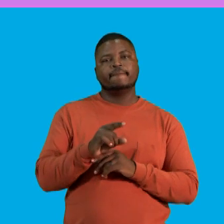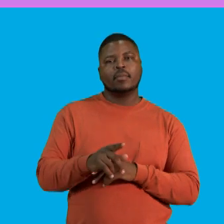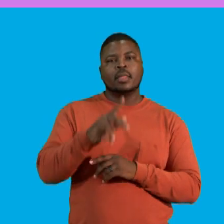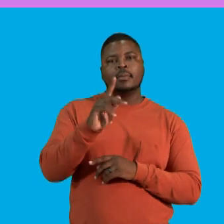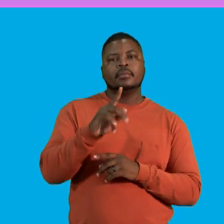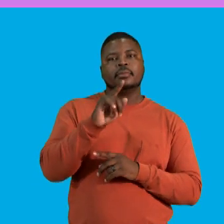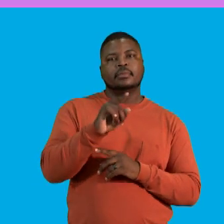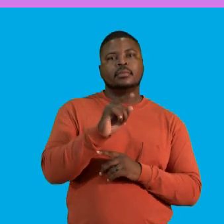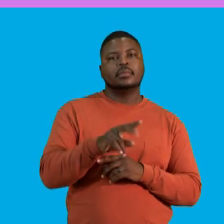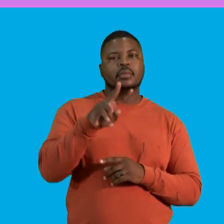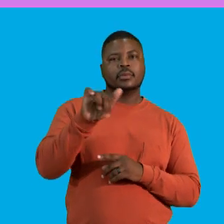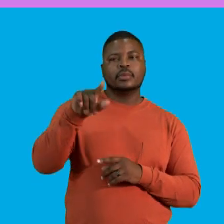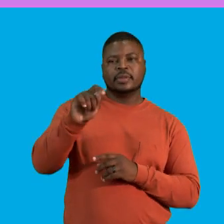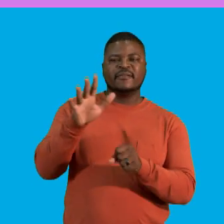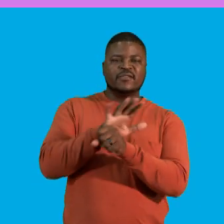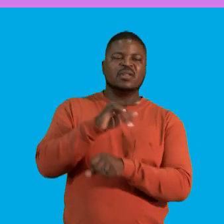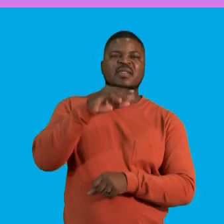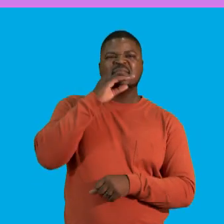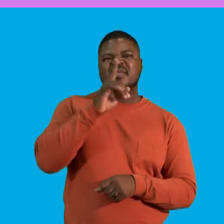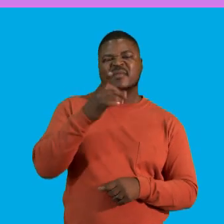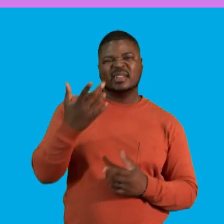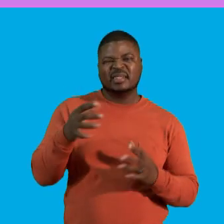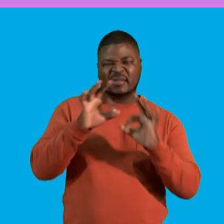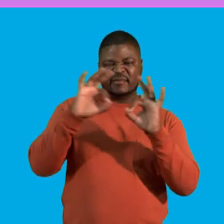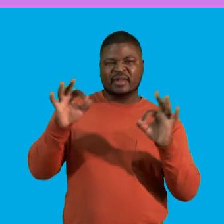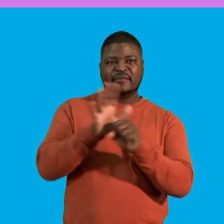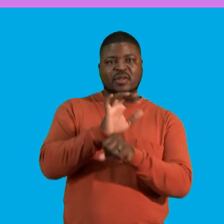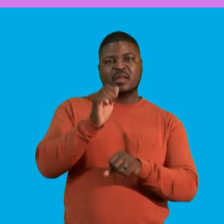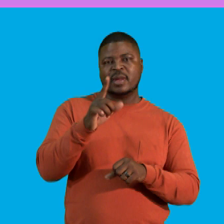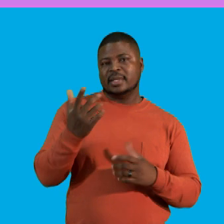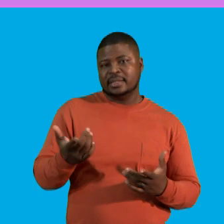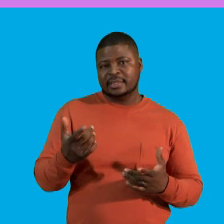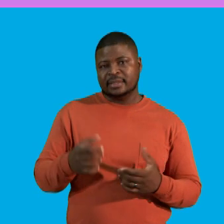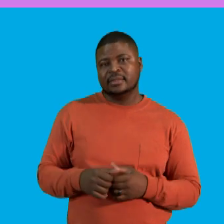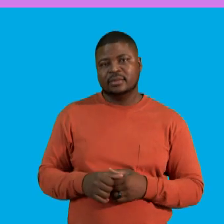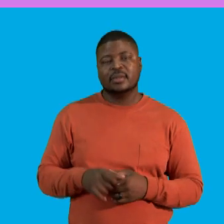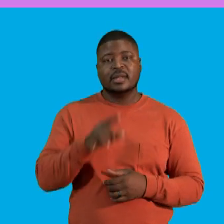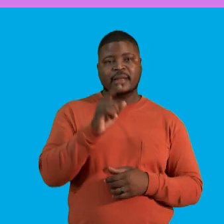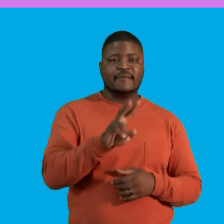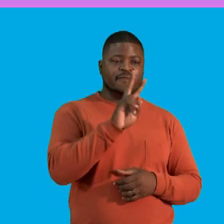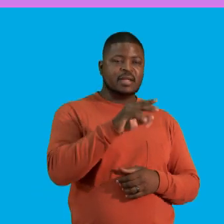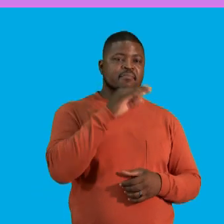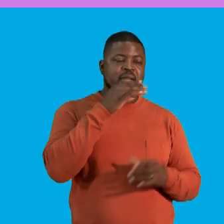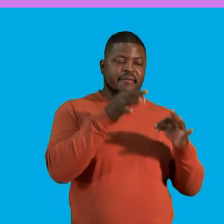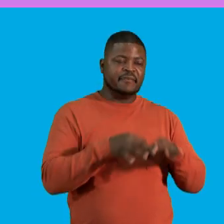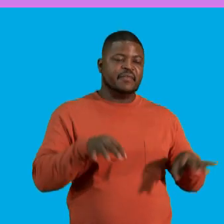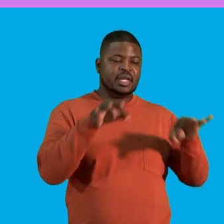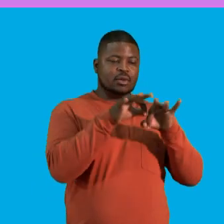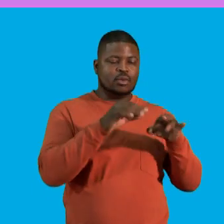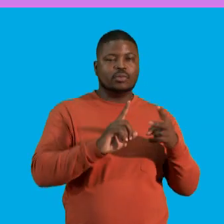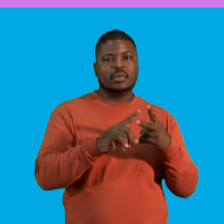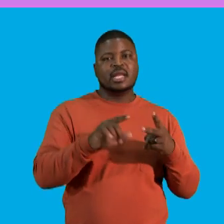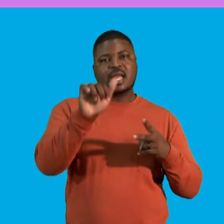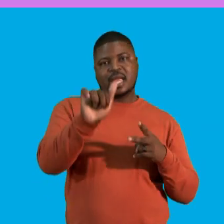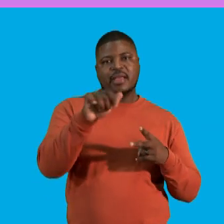stand for? What is VAT in full? It is going to be the value, V for value, then